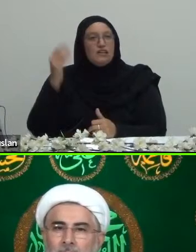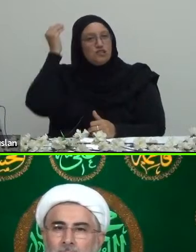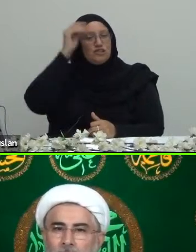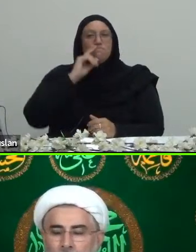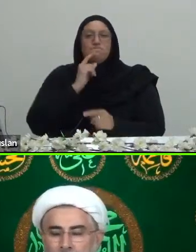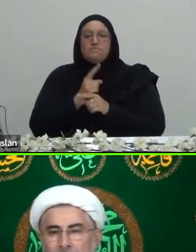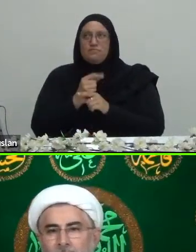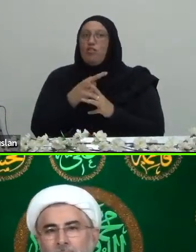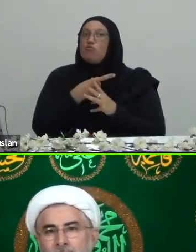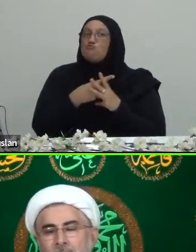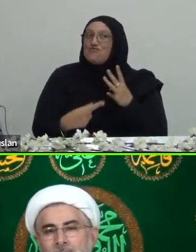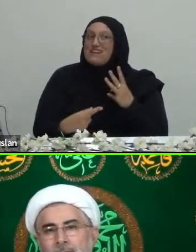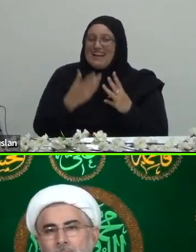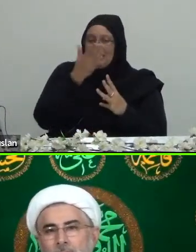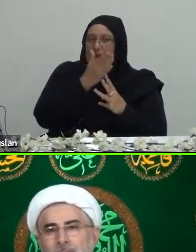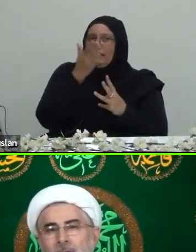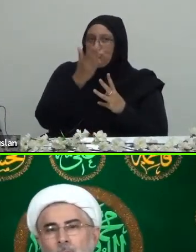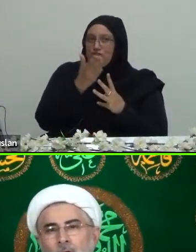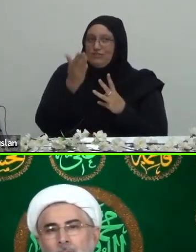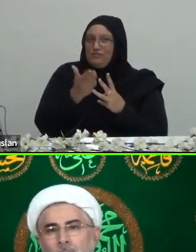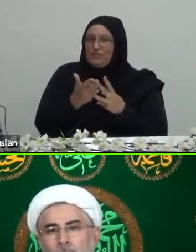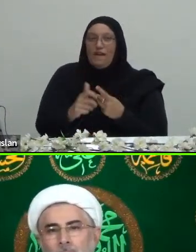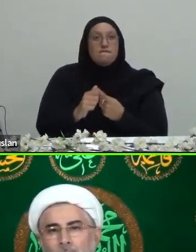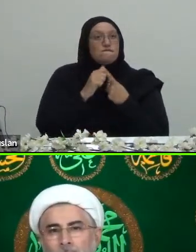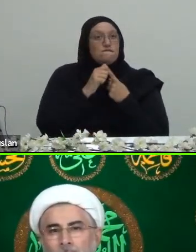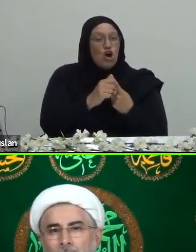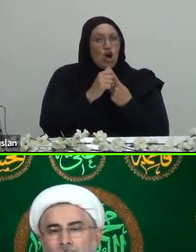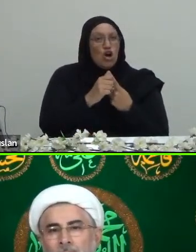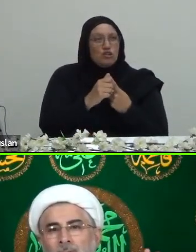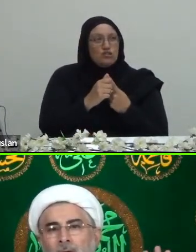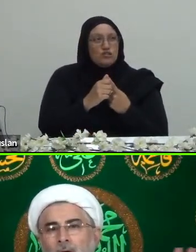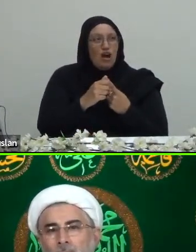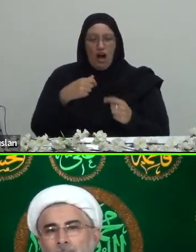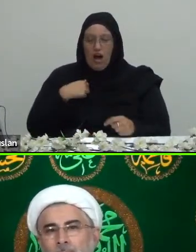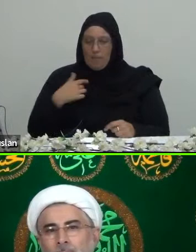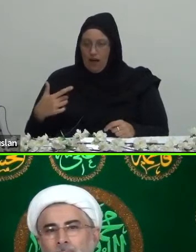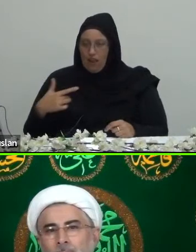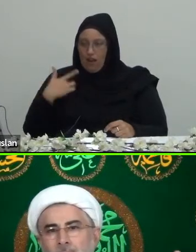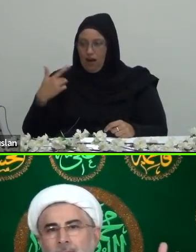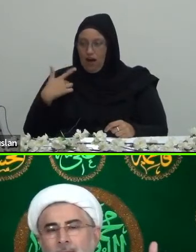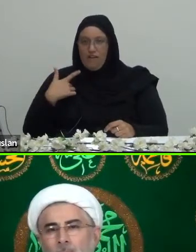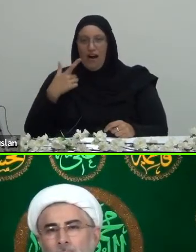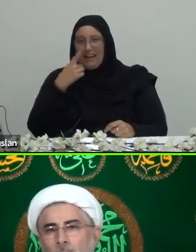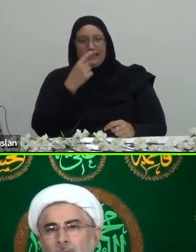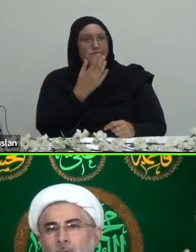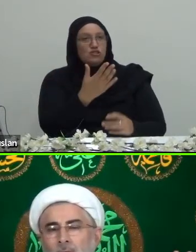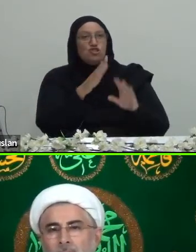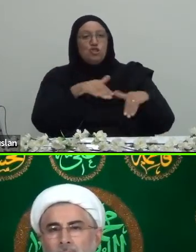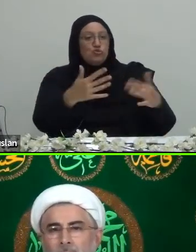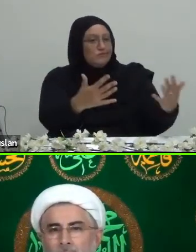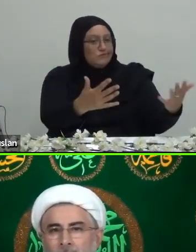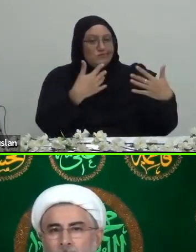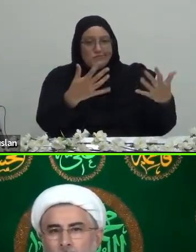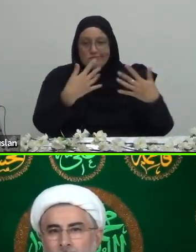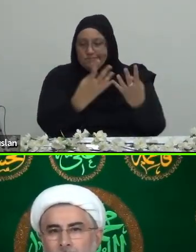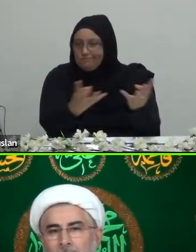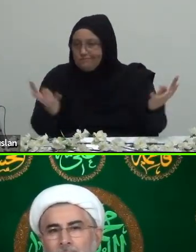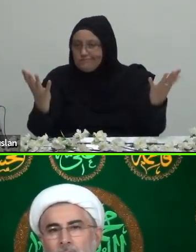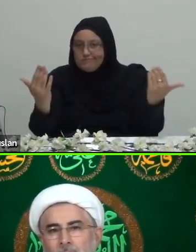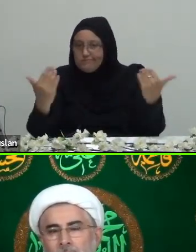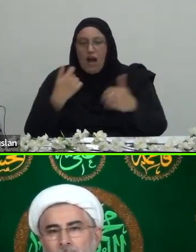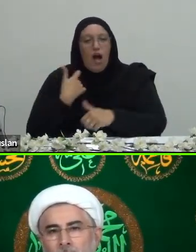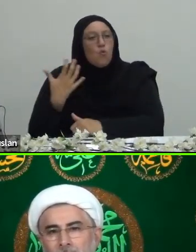three stages, Hajali. The first stage is that while I'm alive, I bring my children, my wife, whoever I like them to be